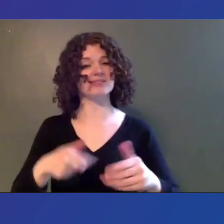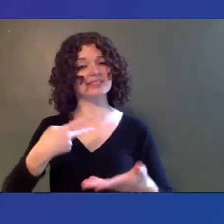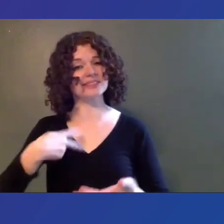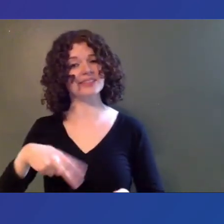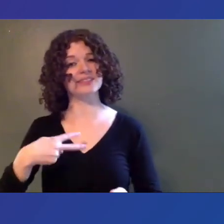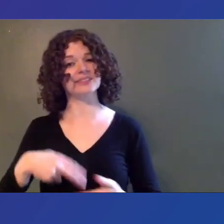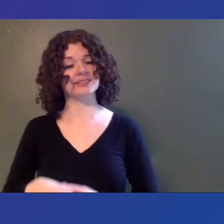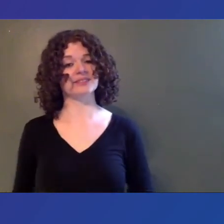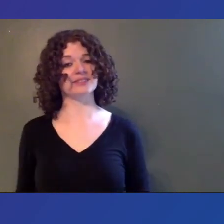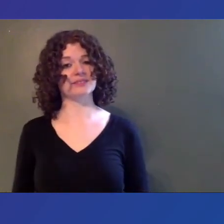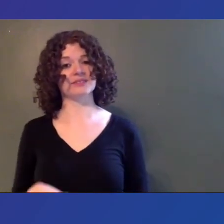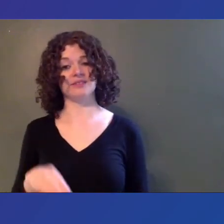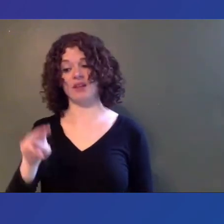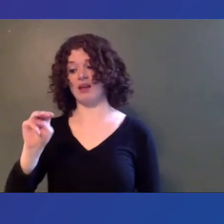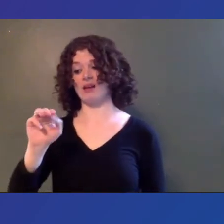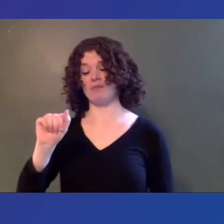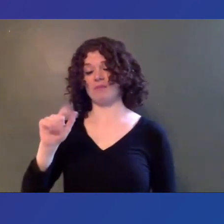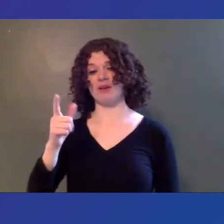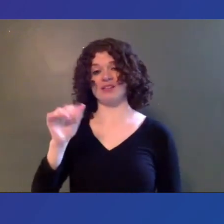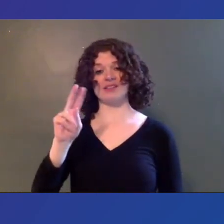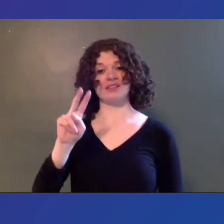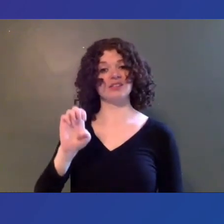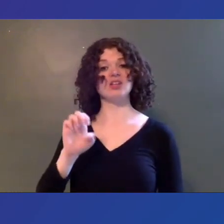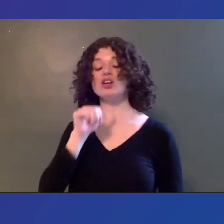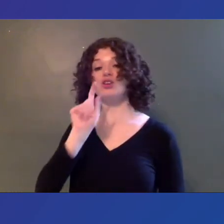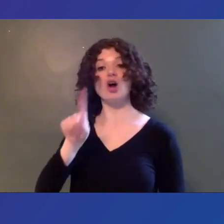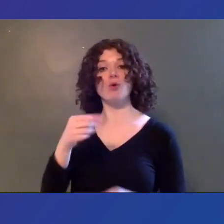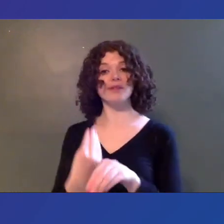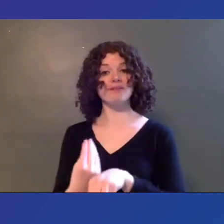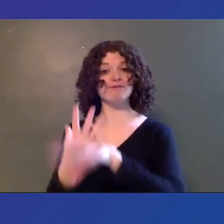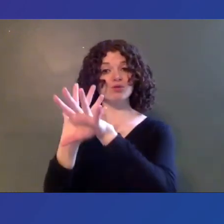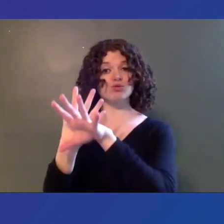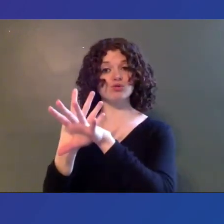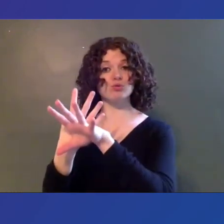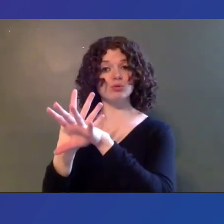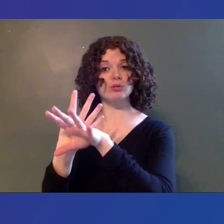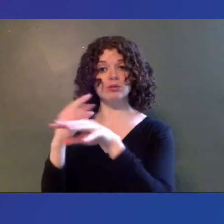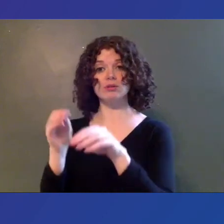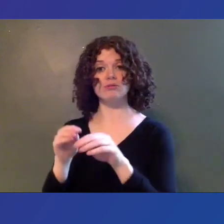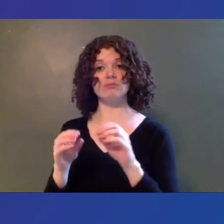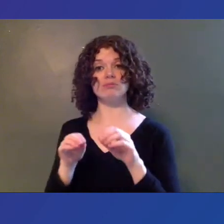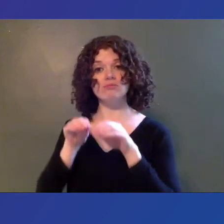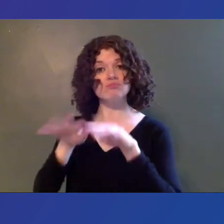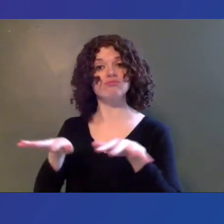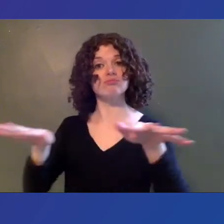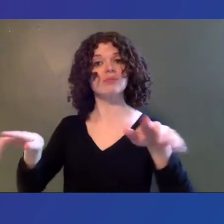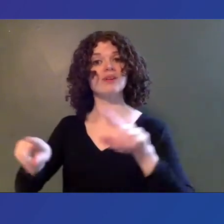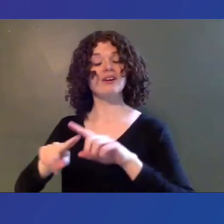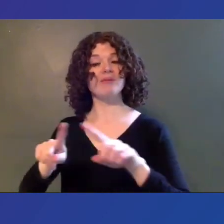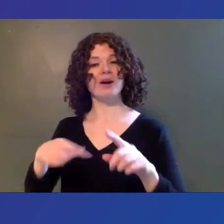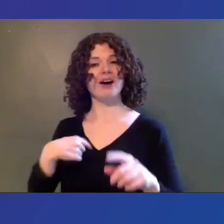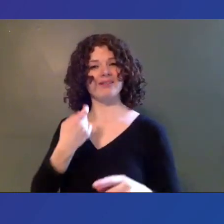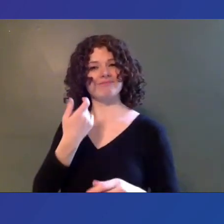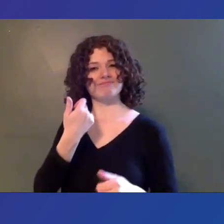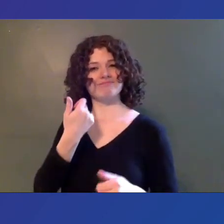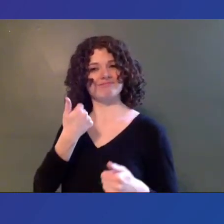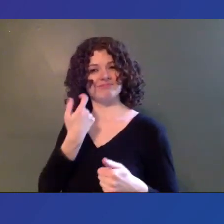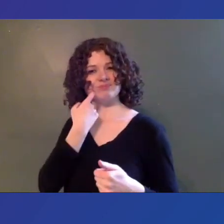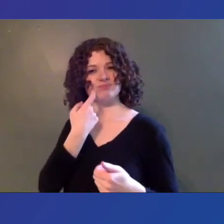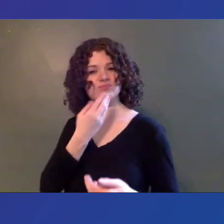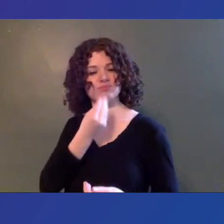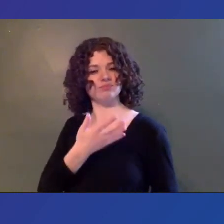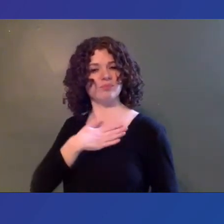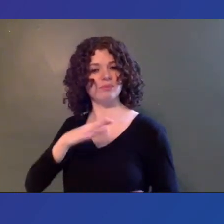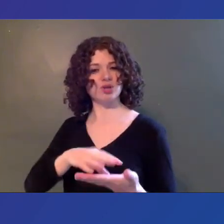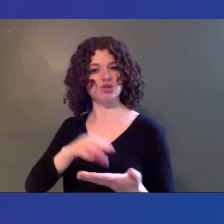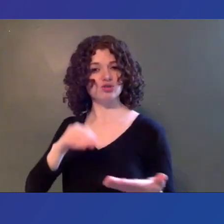not just reaching virtually, but also something as simple as, I was just telling my students how last year during the pandemic, I had to